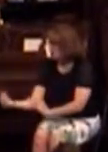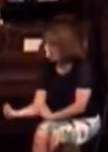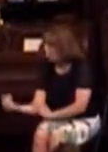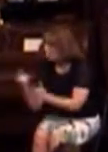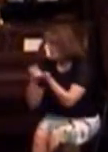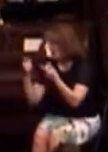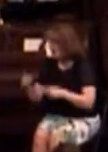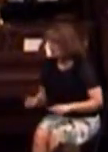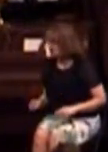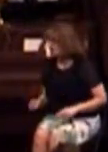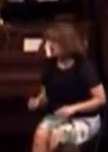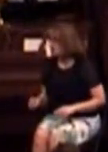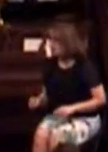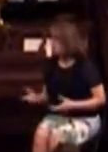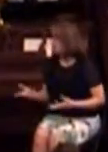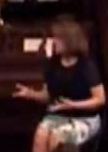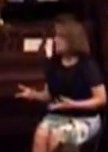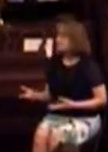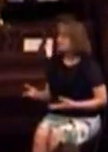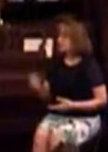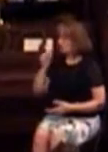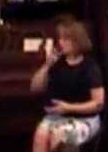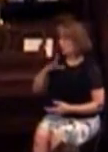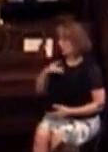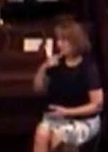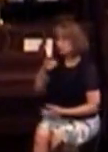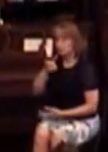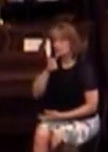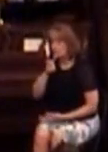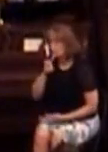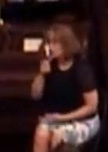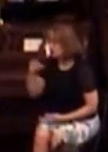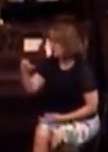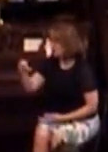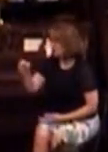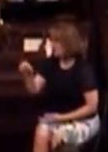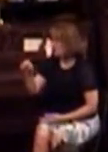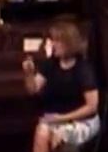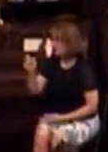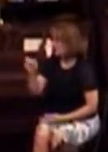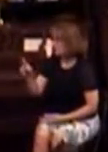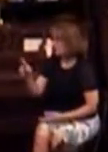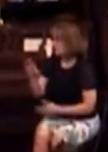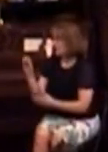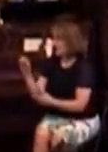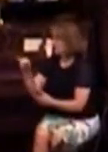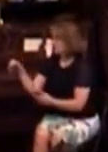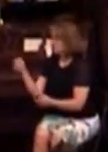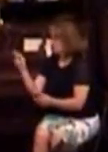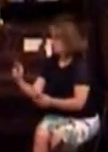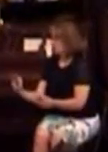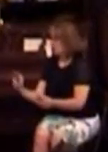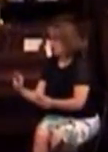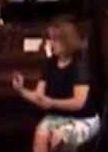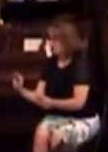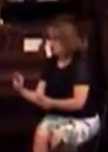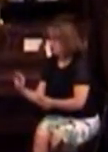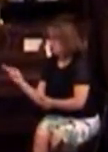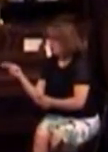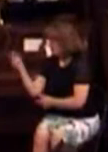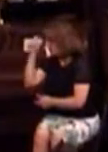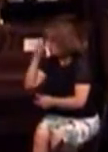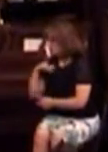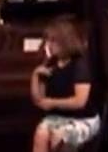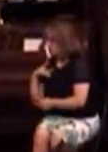Peter and John, they run. One of them gets there first. Forget which one's faster runner. The other guy had an excuse as to why he was in second place. But they get there. They check it. They